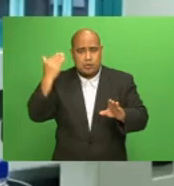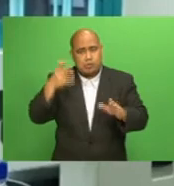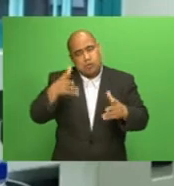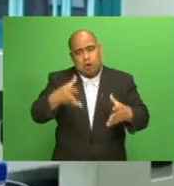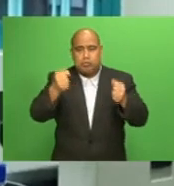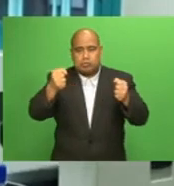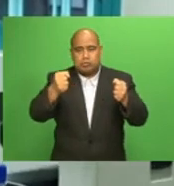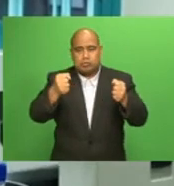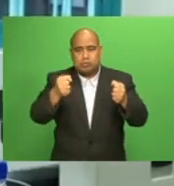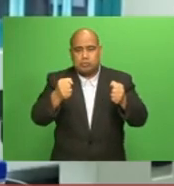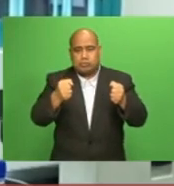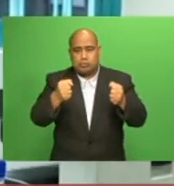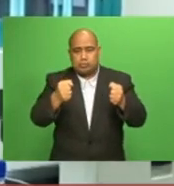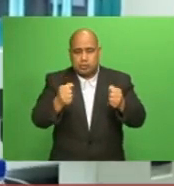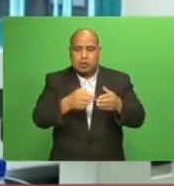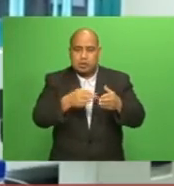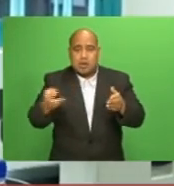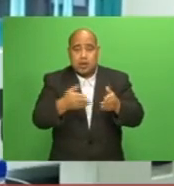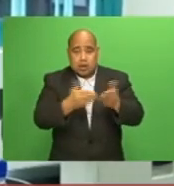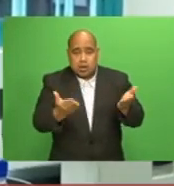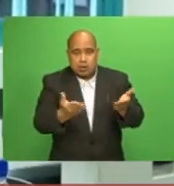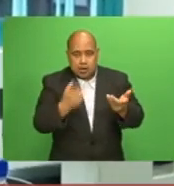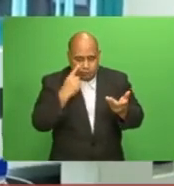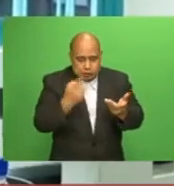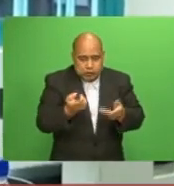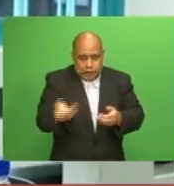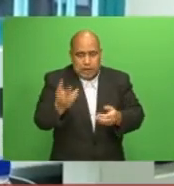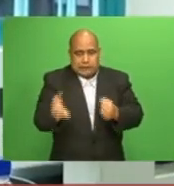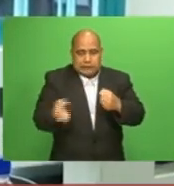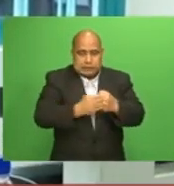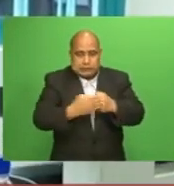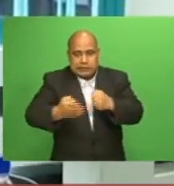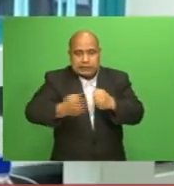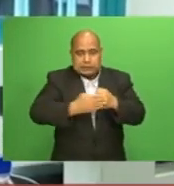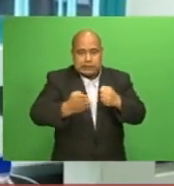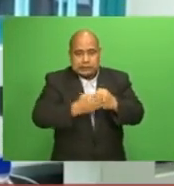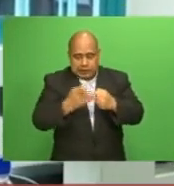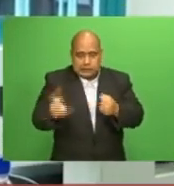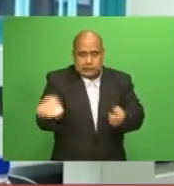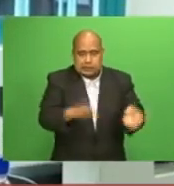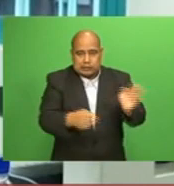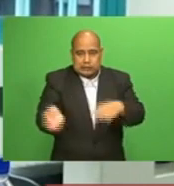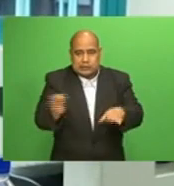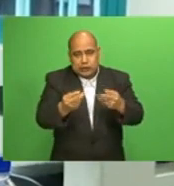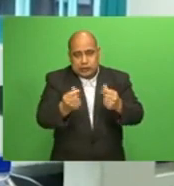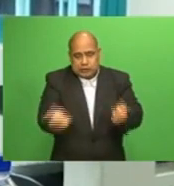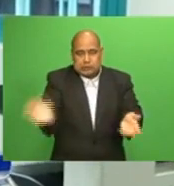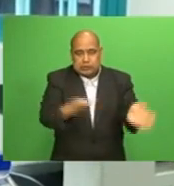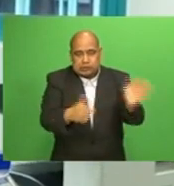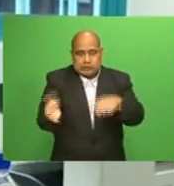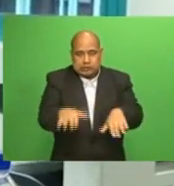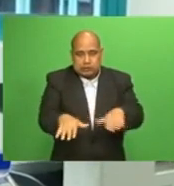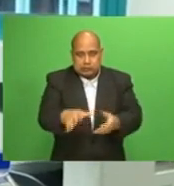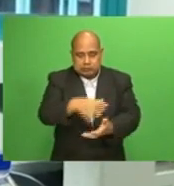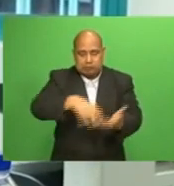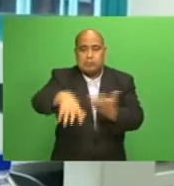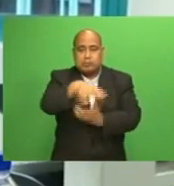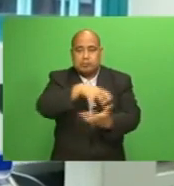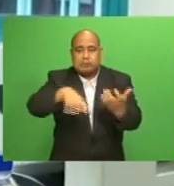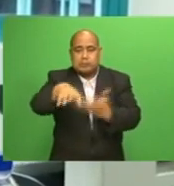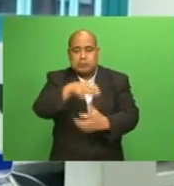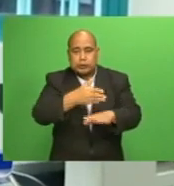area. They rehabilitated that site. They put the topsoil back. They added some components to the soil to make sure the soil is more productive, and they